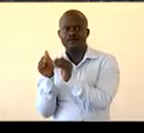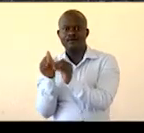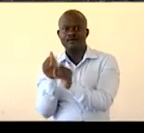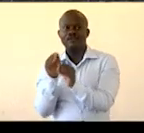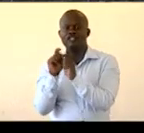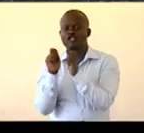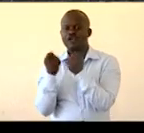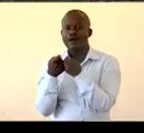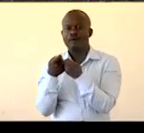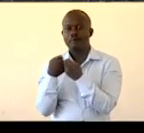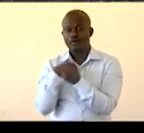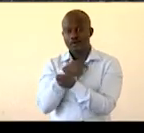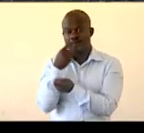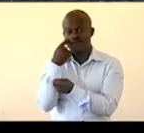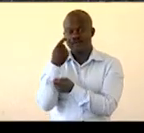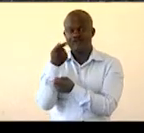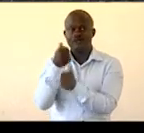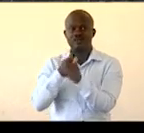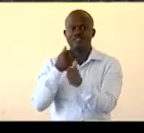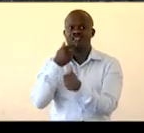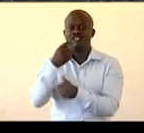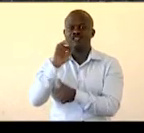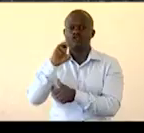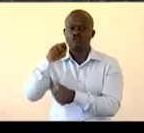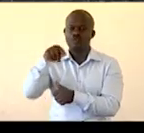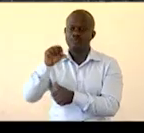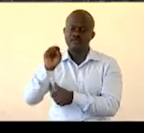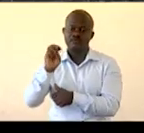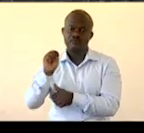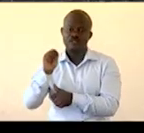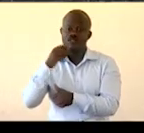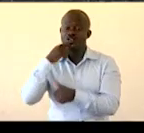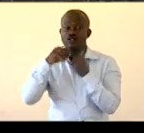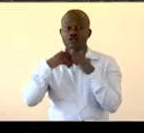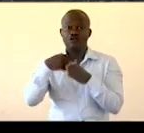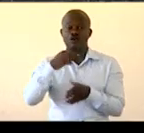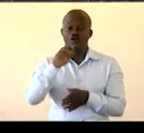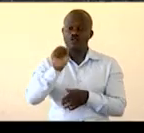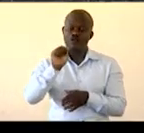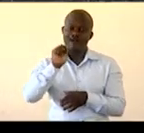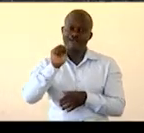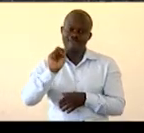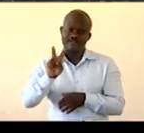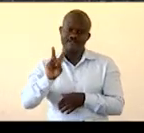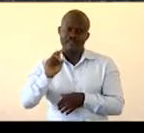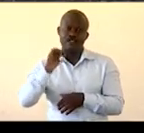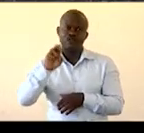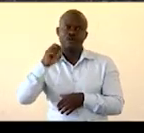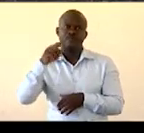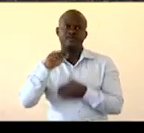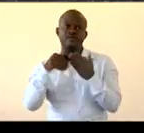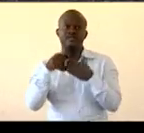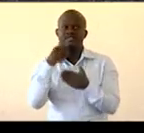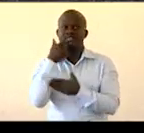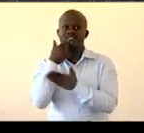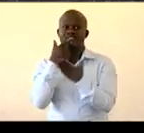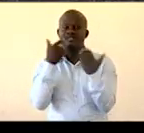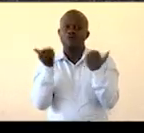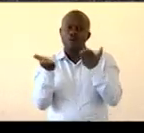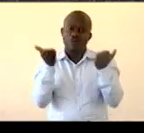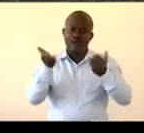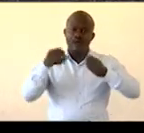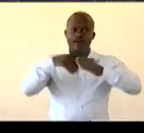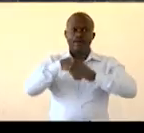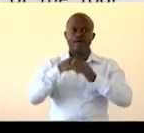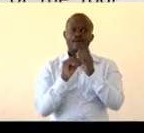term we defined, which is tropism. So gravitropism is a type of tropism where